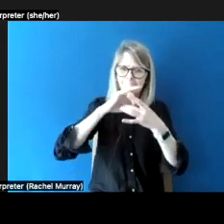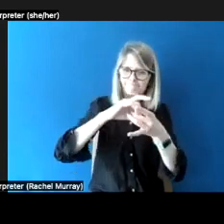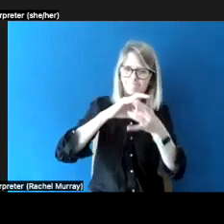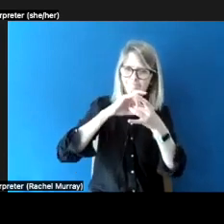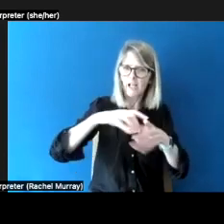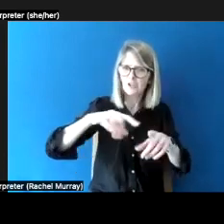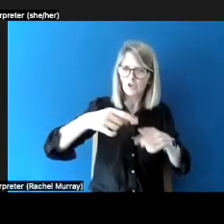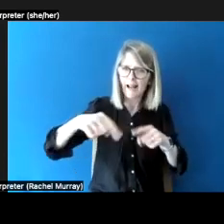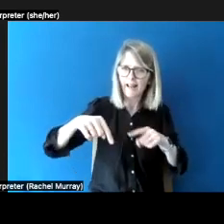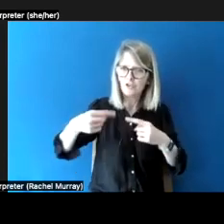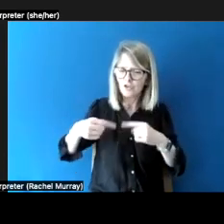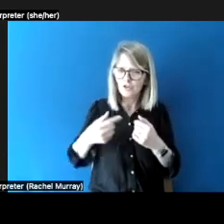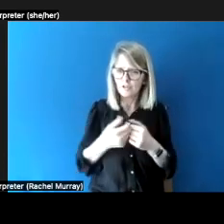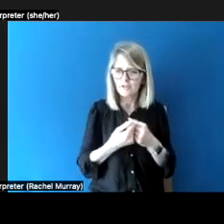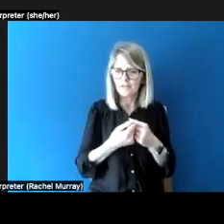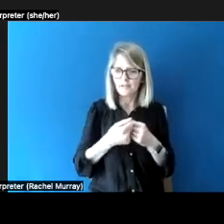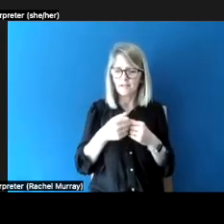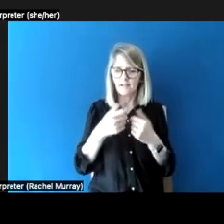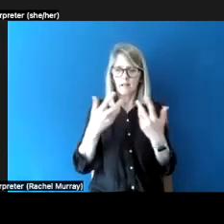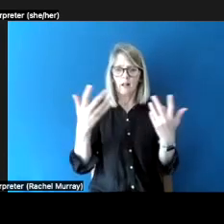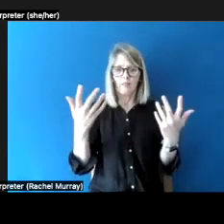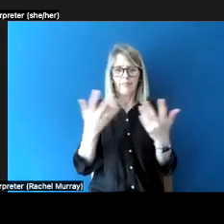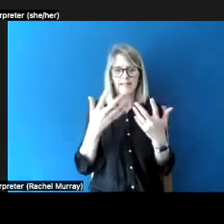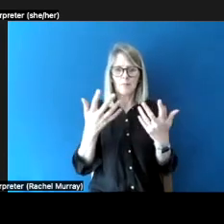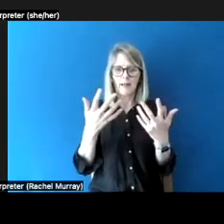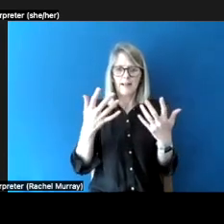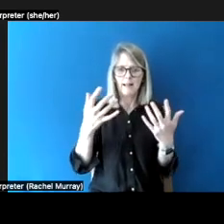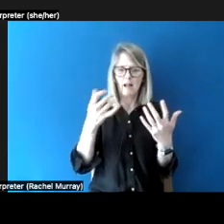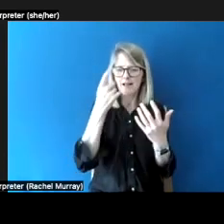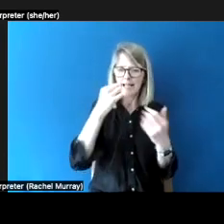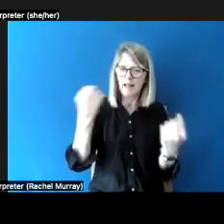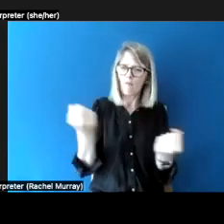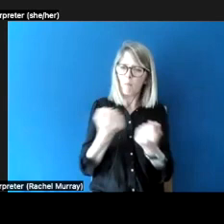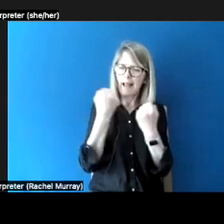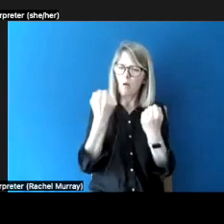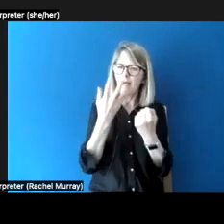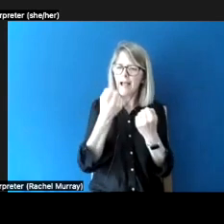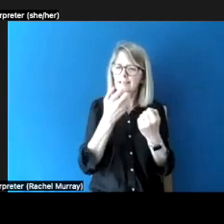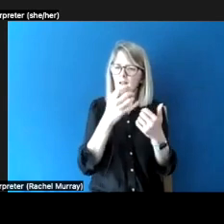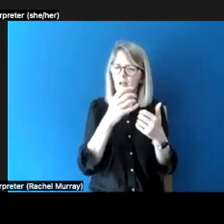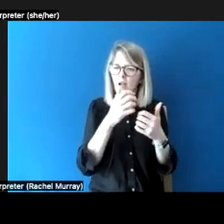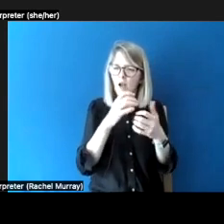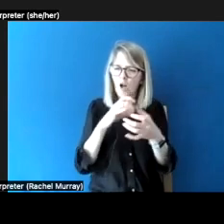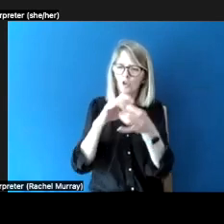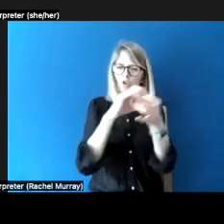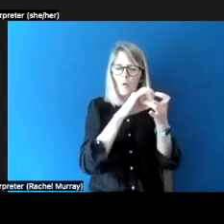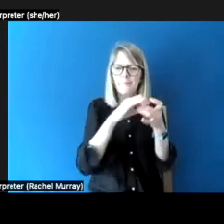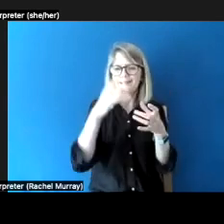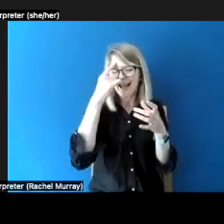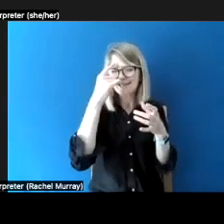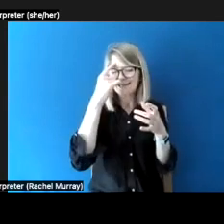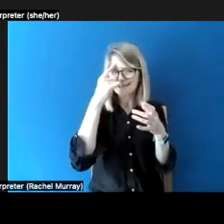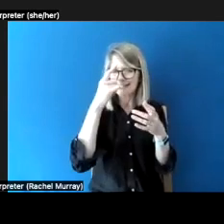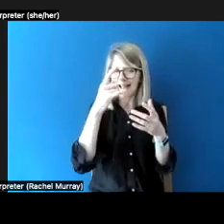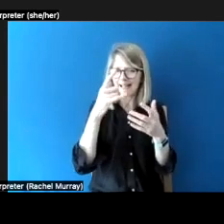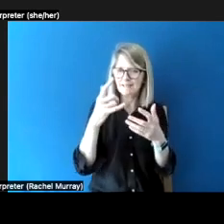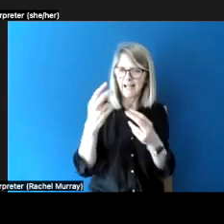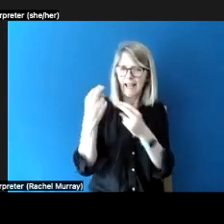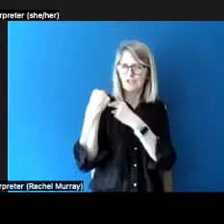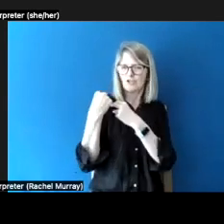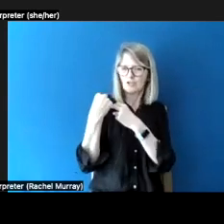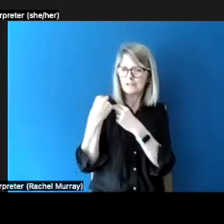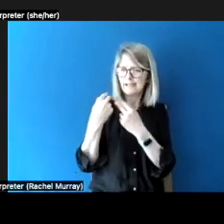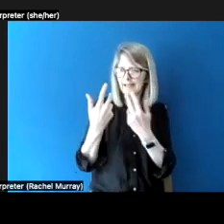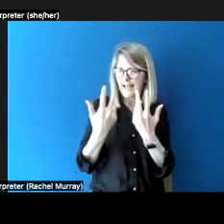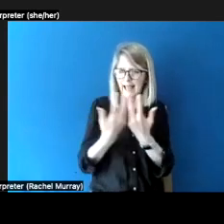as a sense, a common sense, an understanding of agency, how we make sense of our own place within